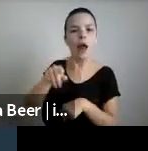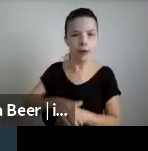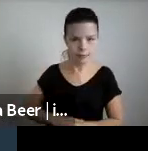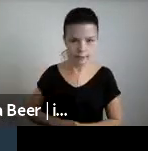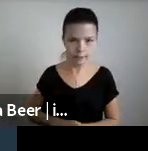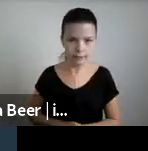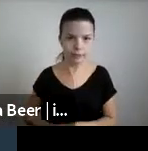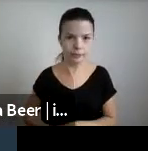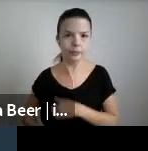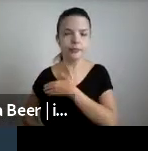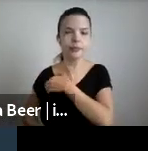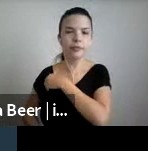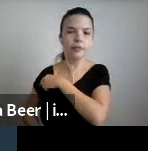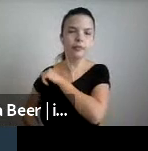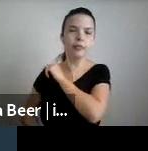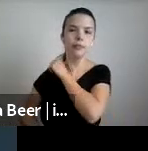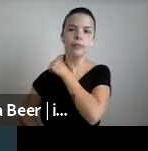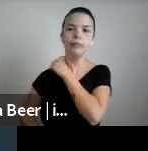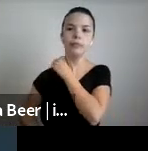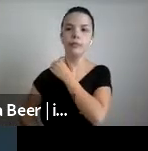Included soon.